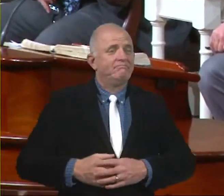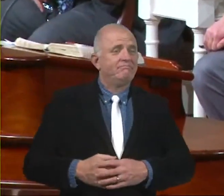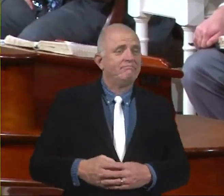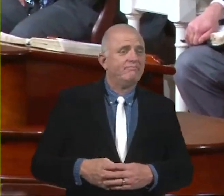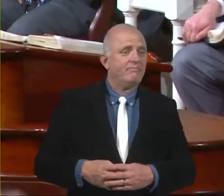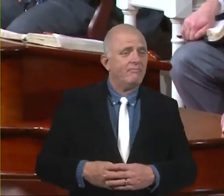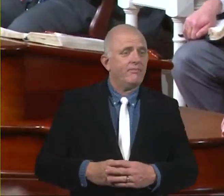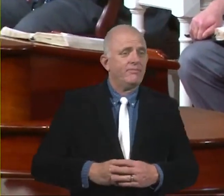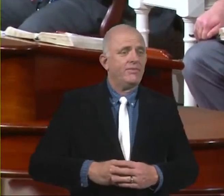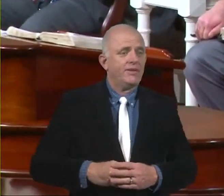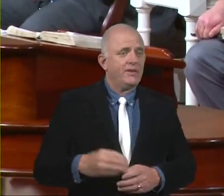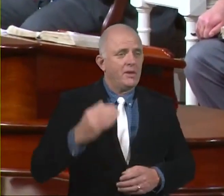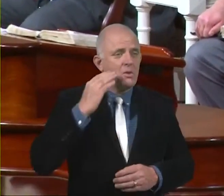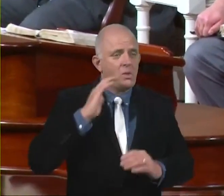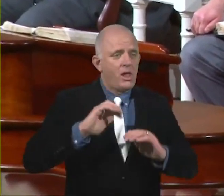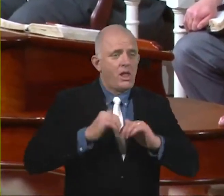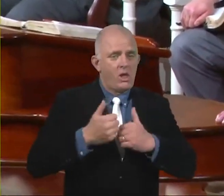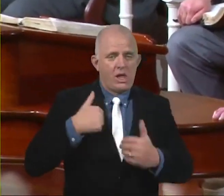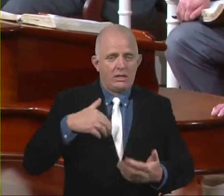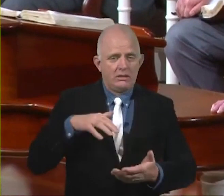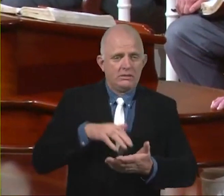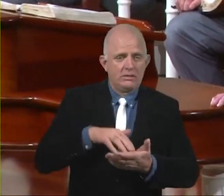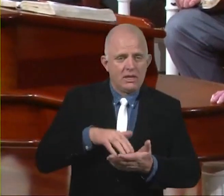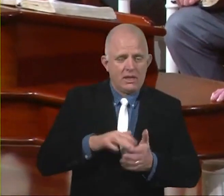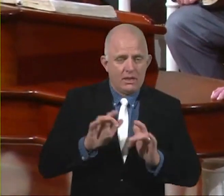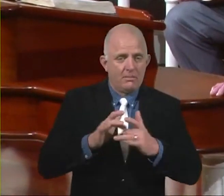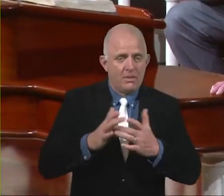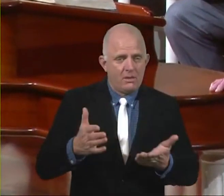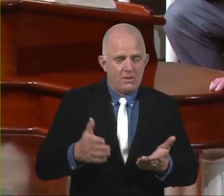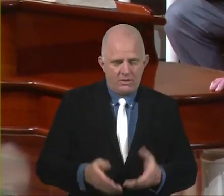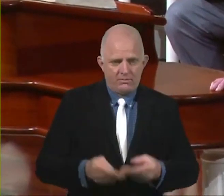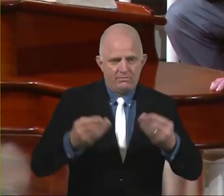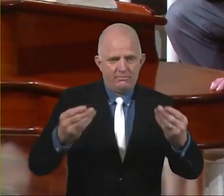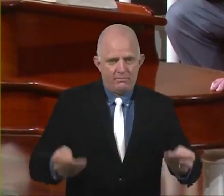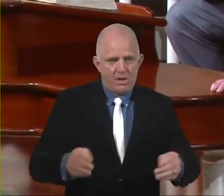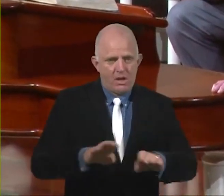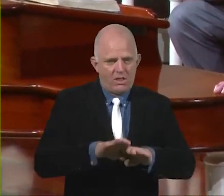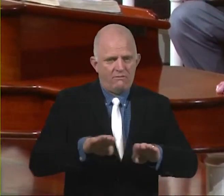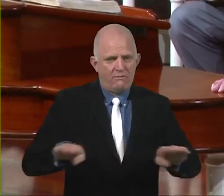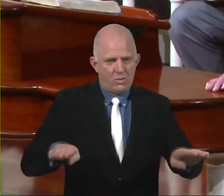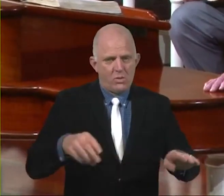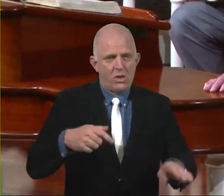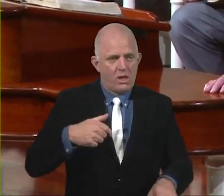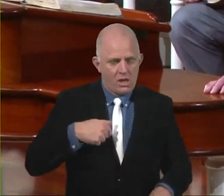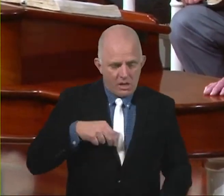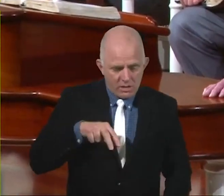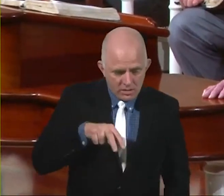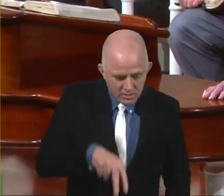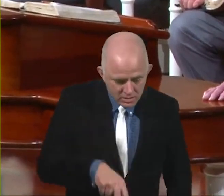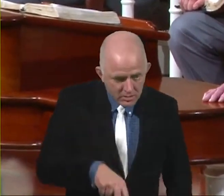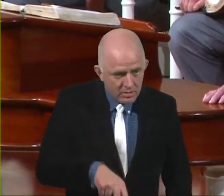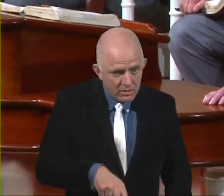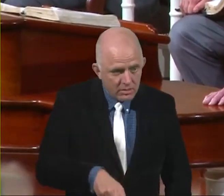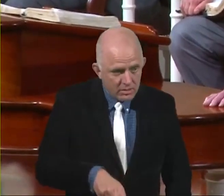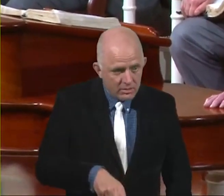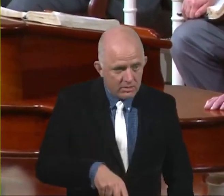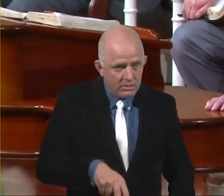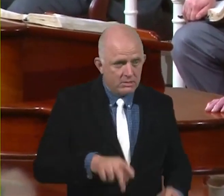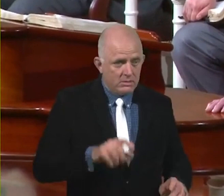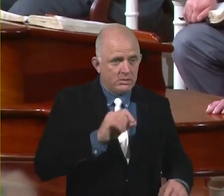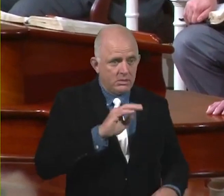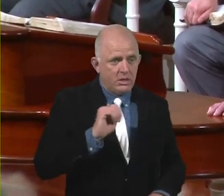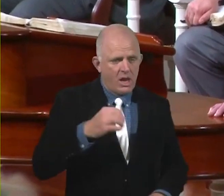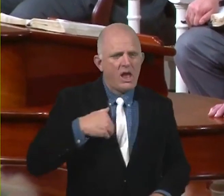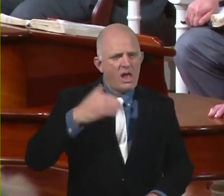you know how I study the Bible. I put it down on my floor in my study, and I get down over it, and I said, 'Father, this is Tom.'" He said, "I know who it